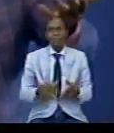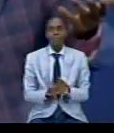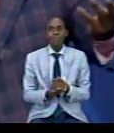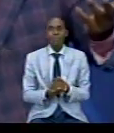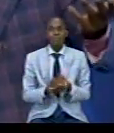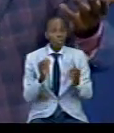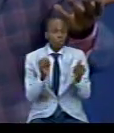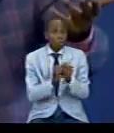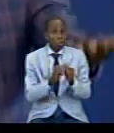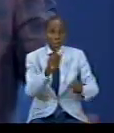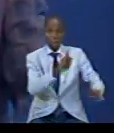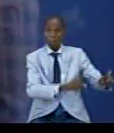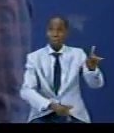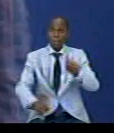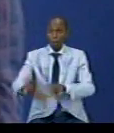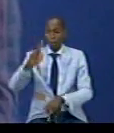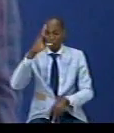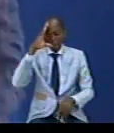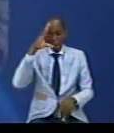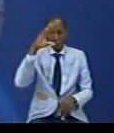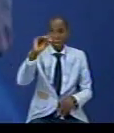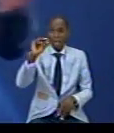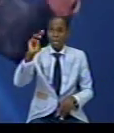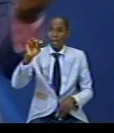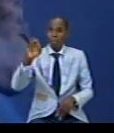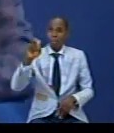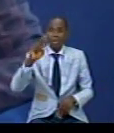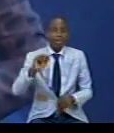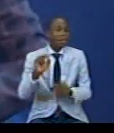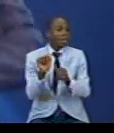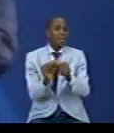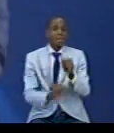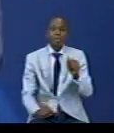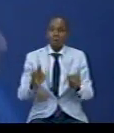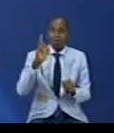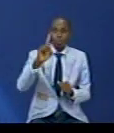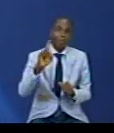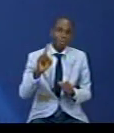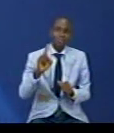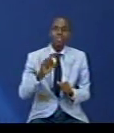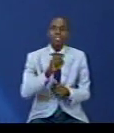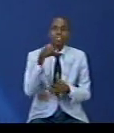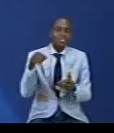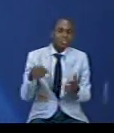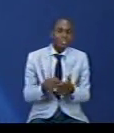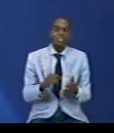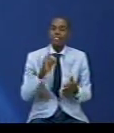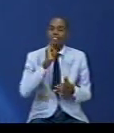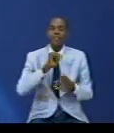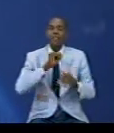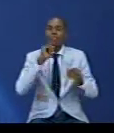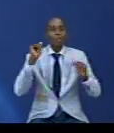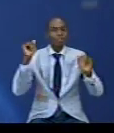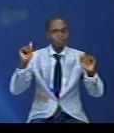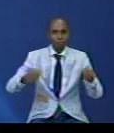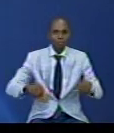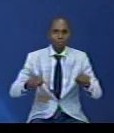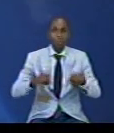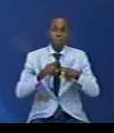men, other men, everybody around, this is impossible,